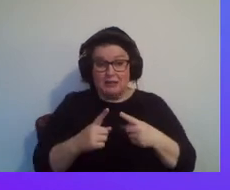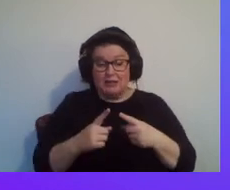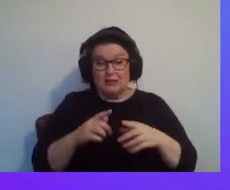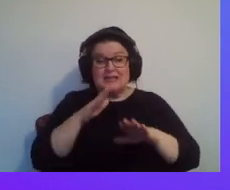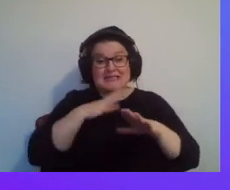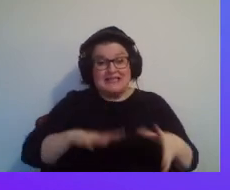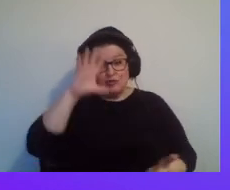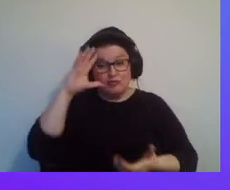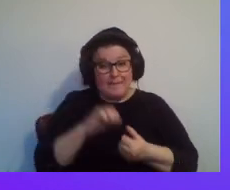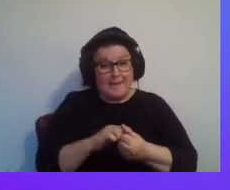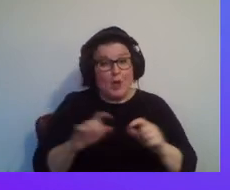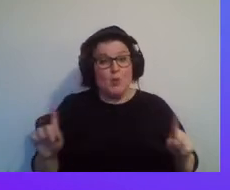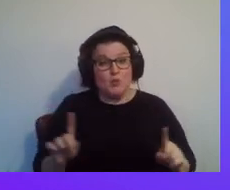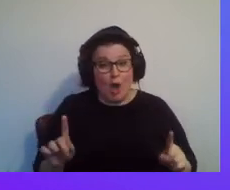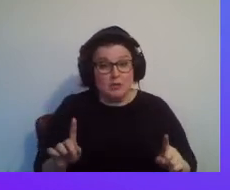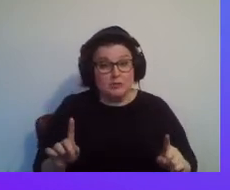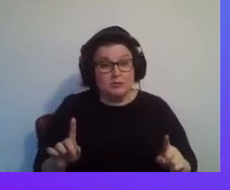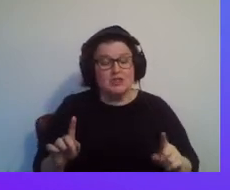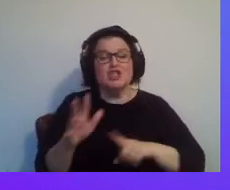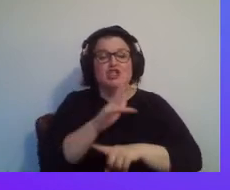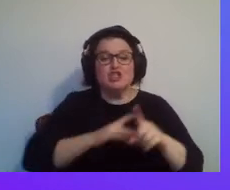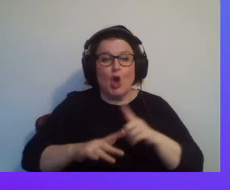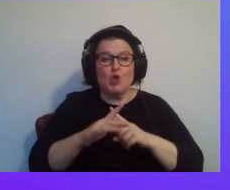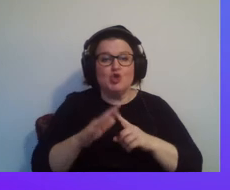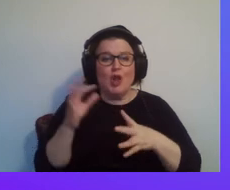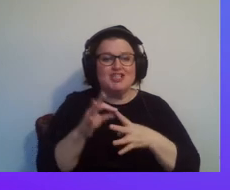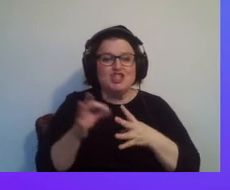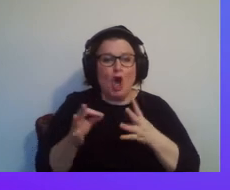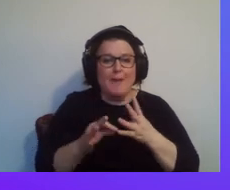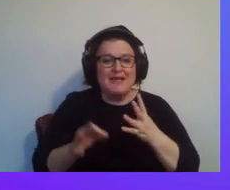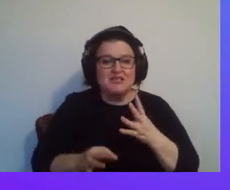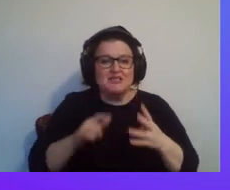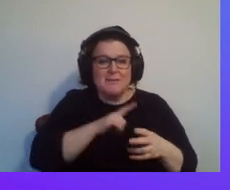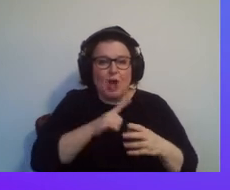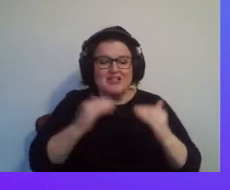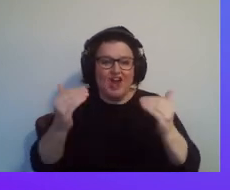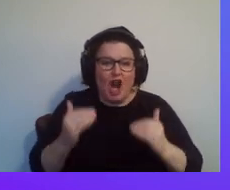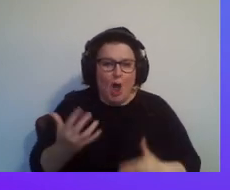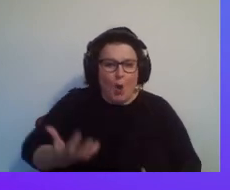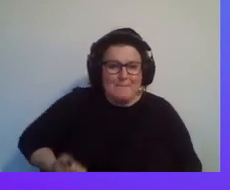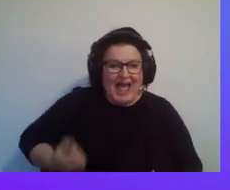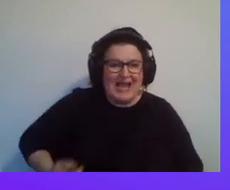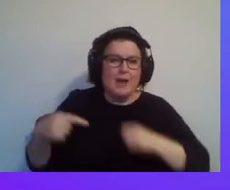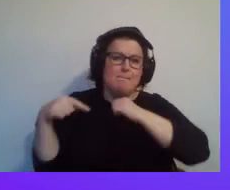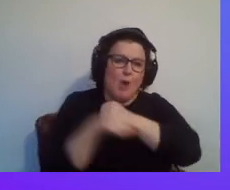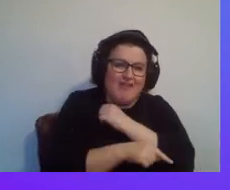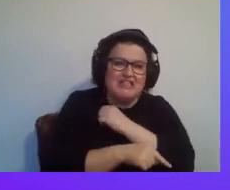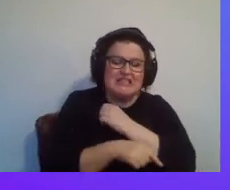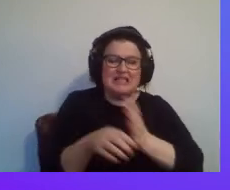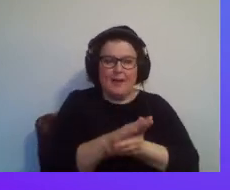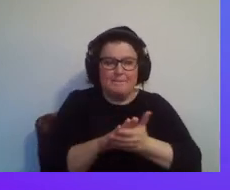of the social determinants due to low pay and poverty that are